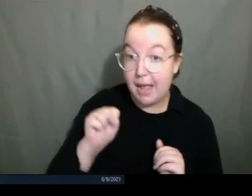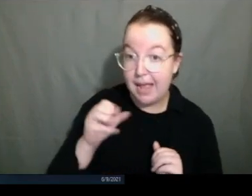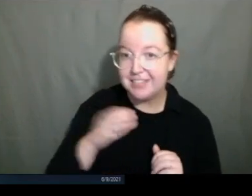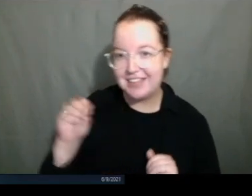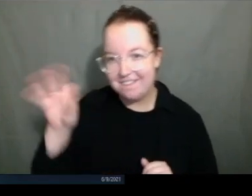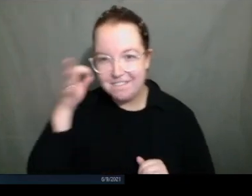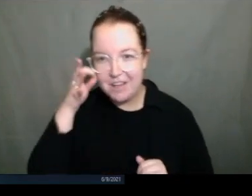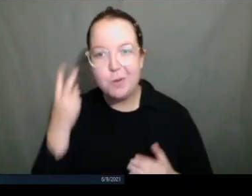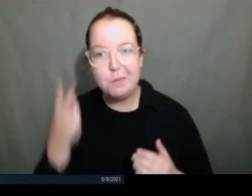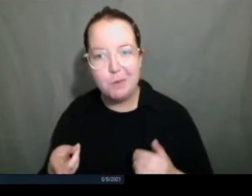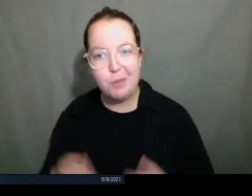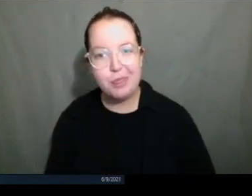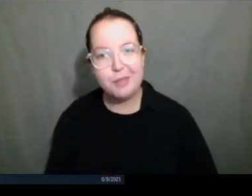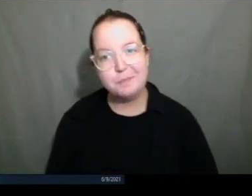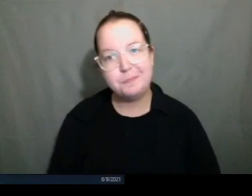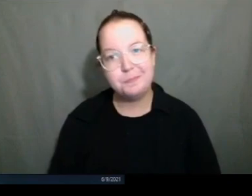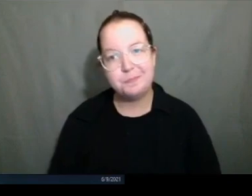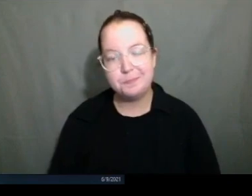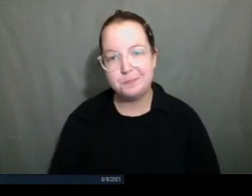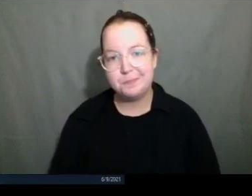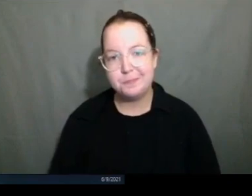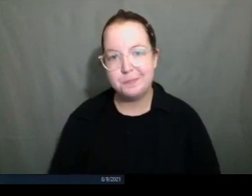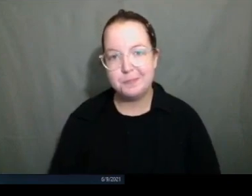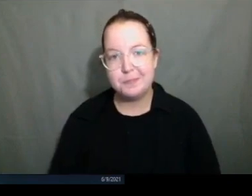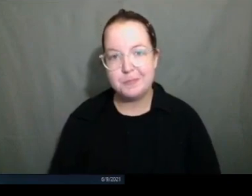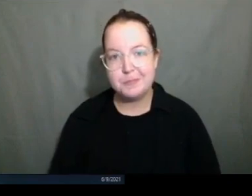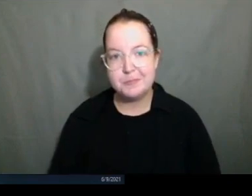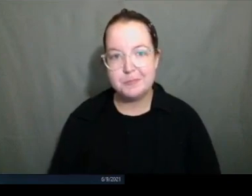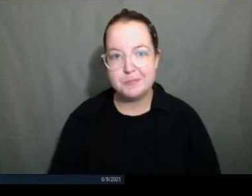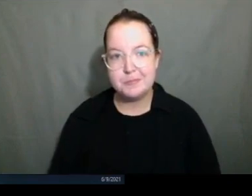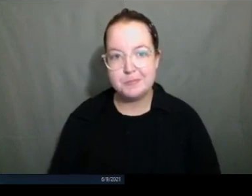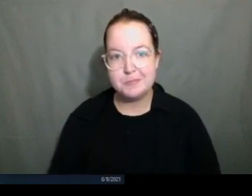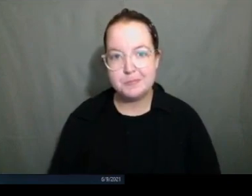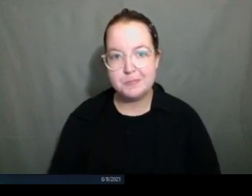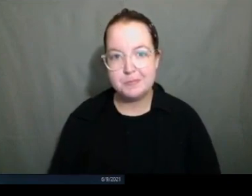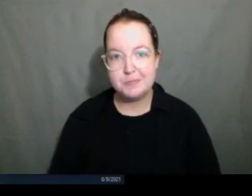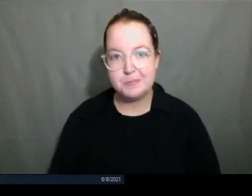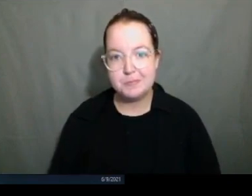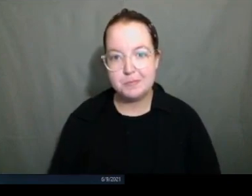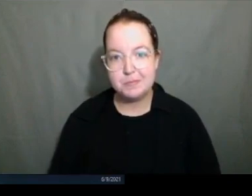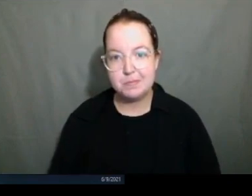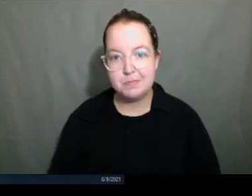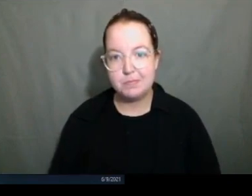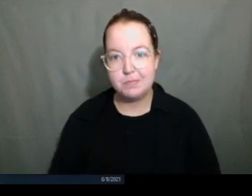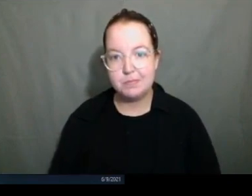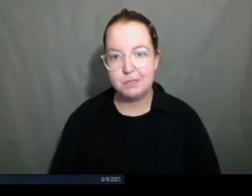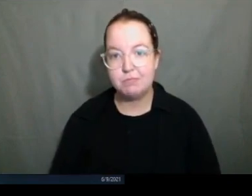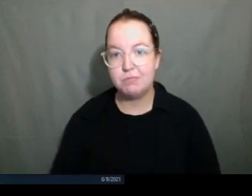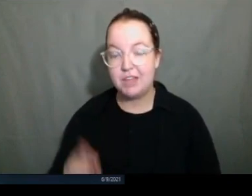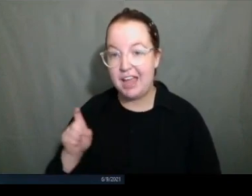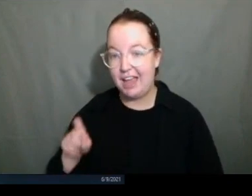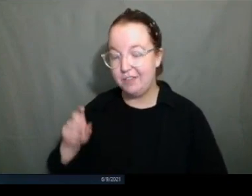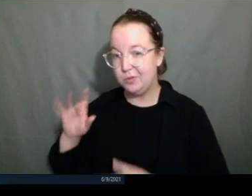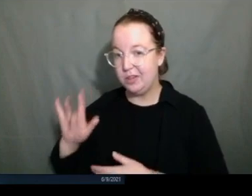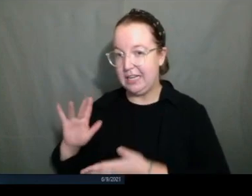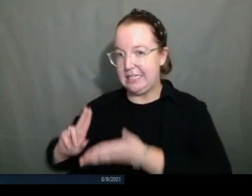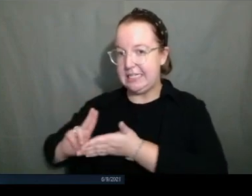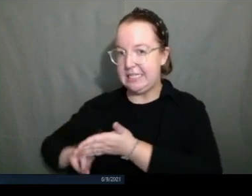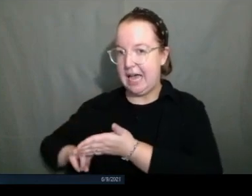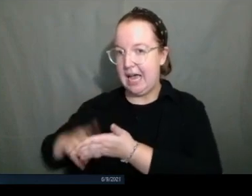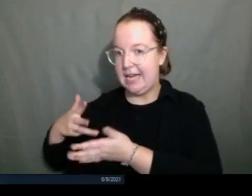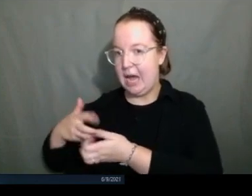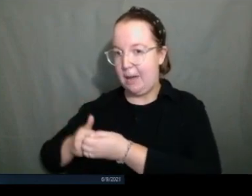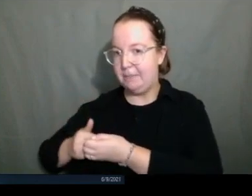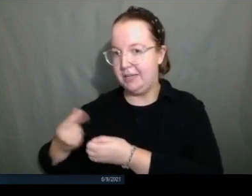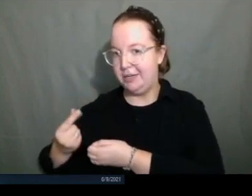for federal at the top. Just make sure that if you make any changes, you click sign and update at the bottom. That